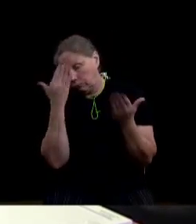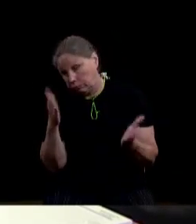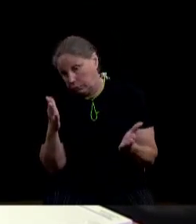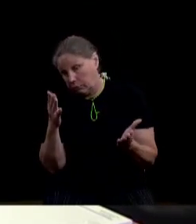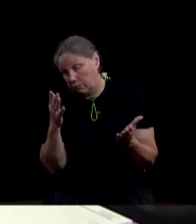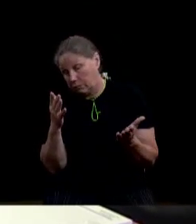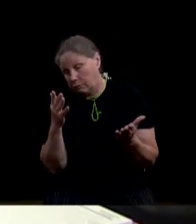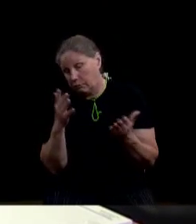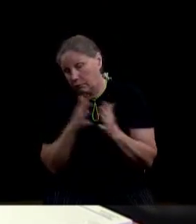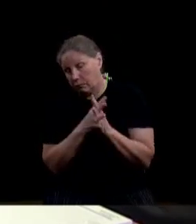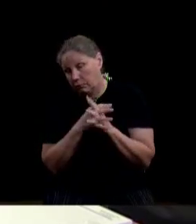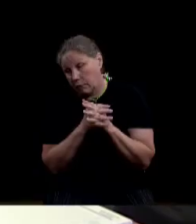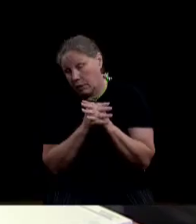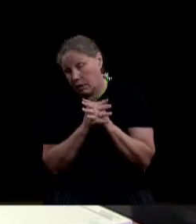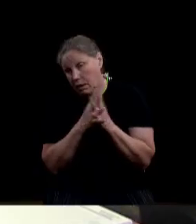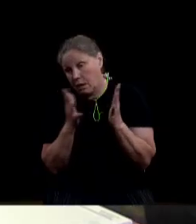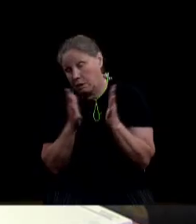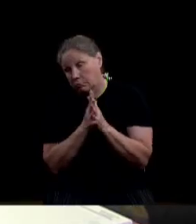that address